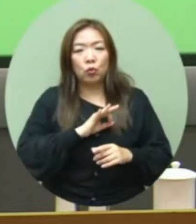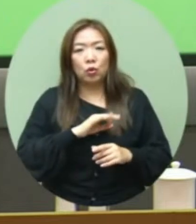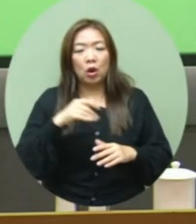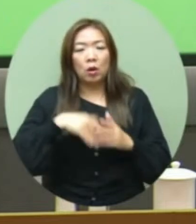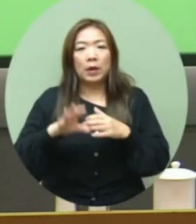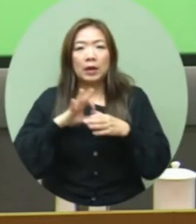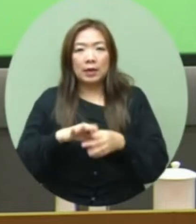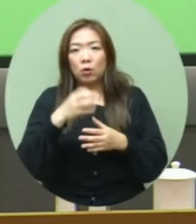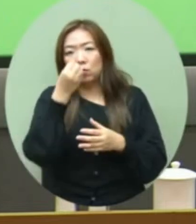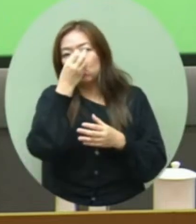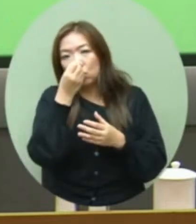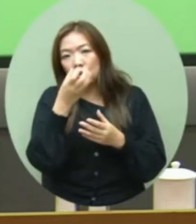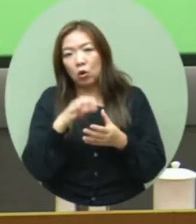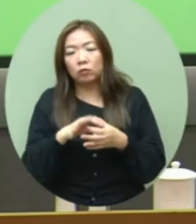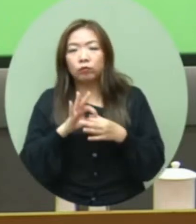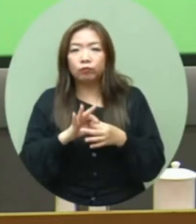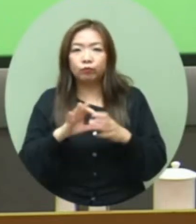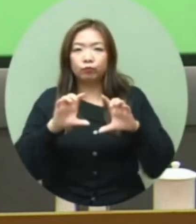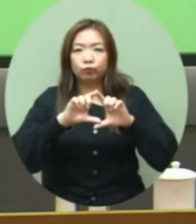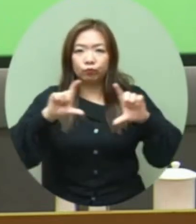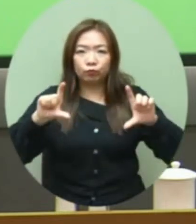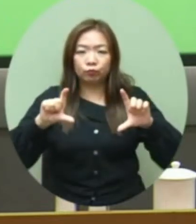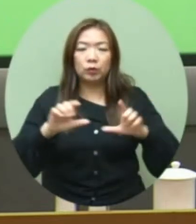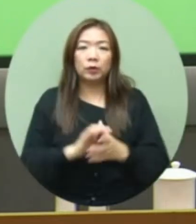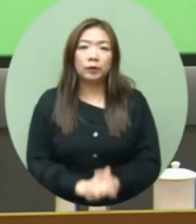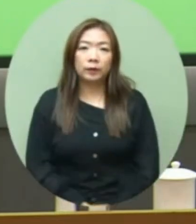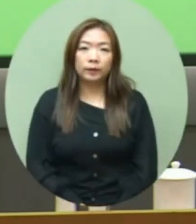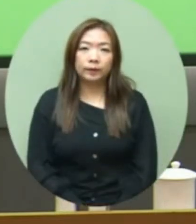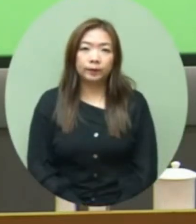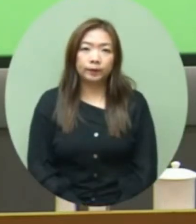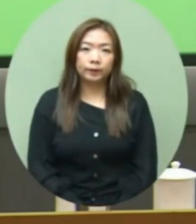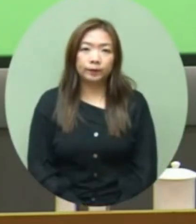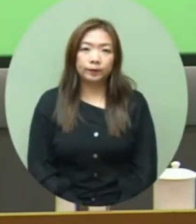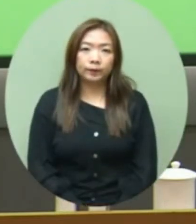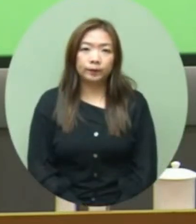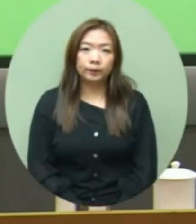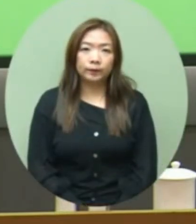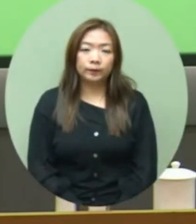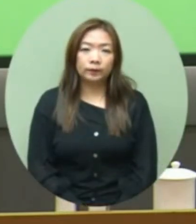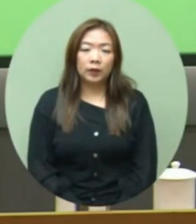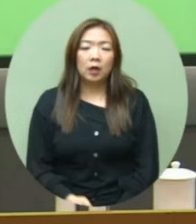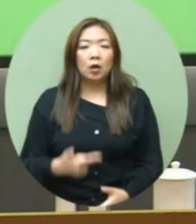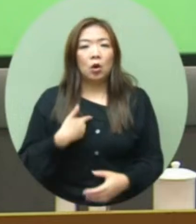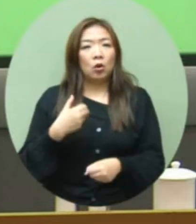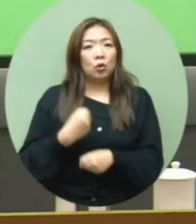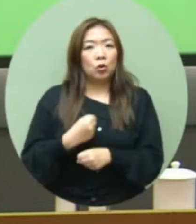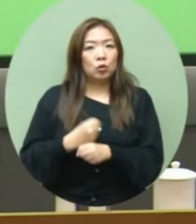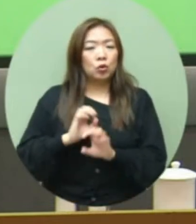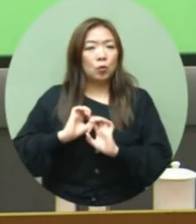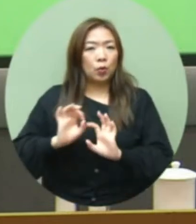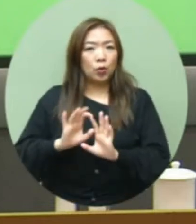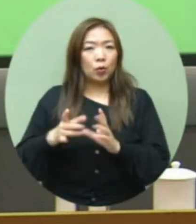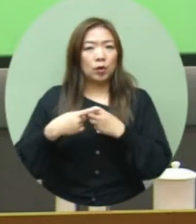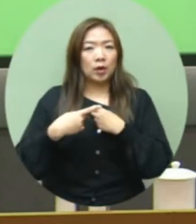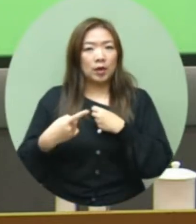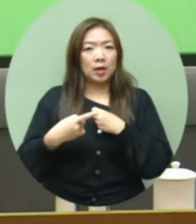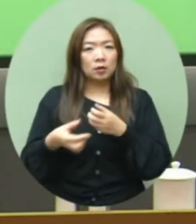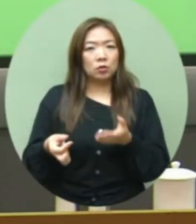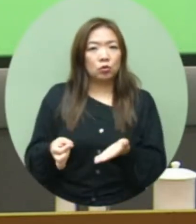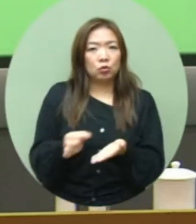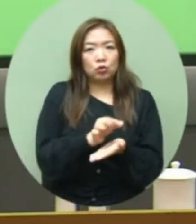the chapter on Hong Kong from the resolution of the third plenum. In chapter 1 of my policy